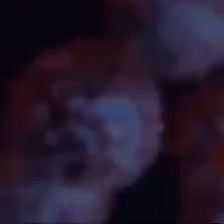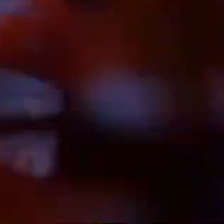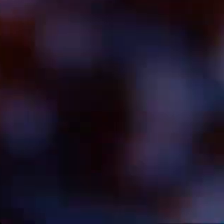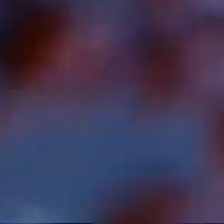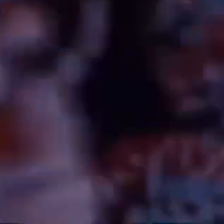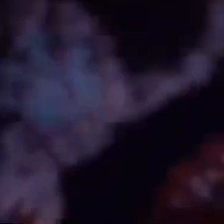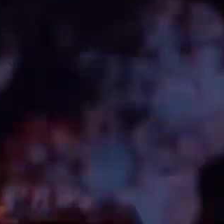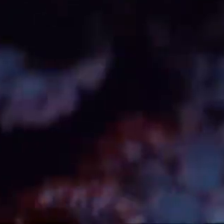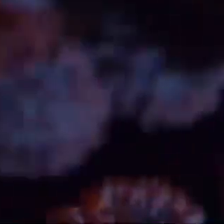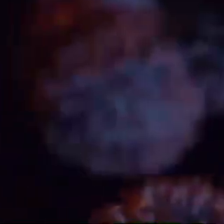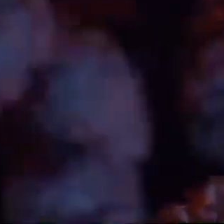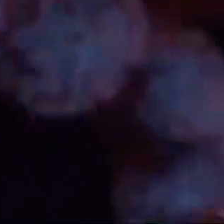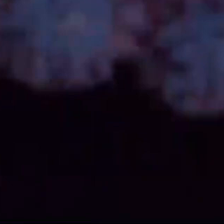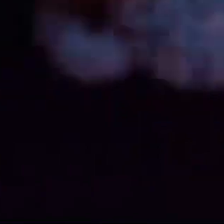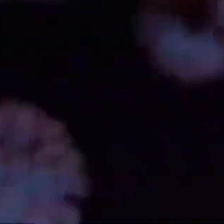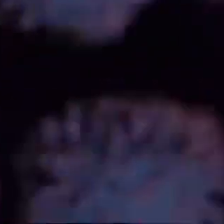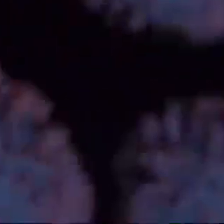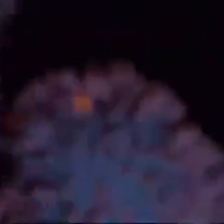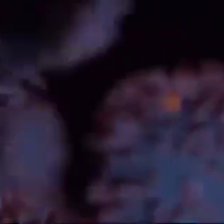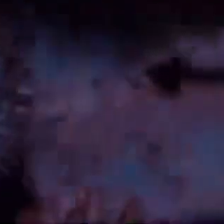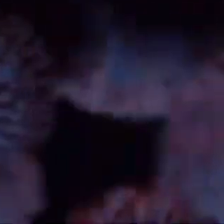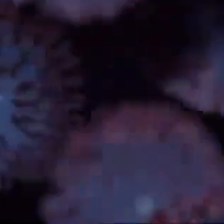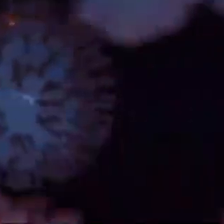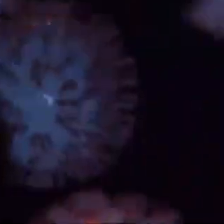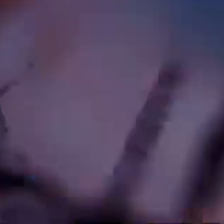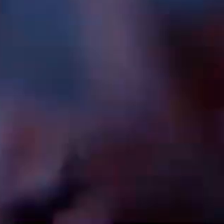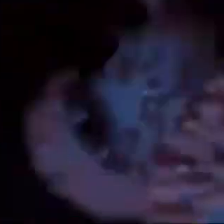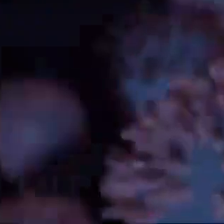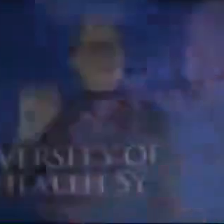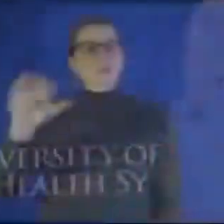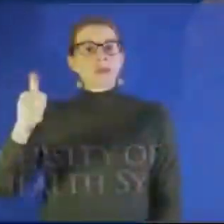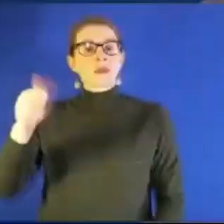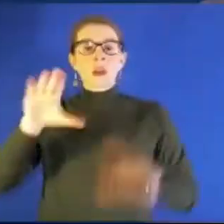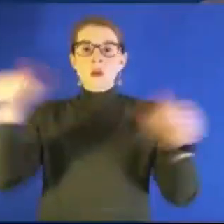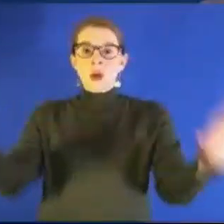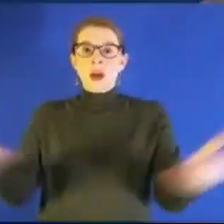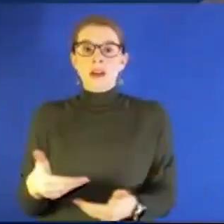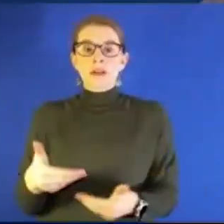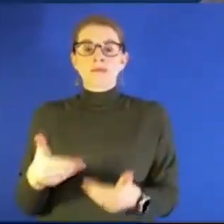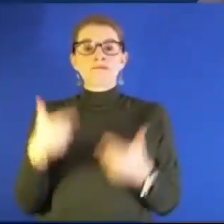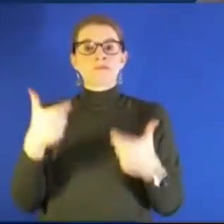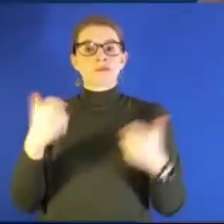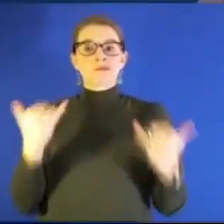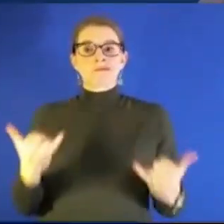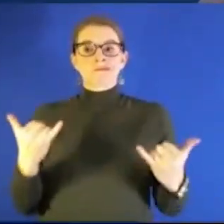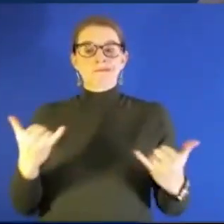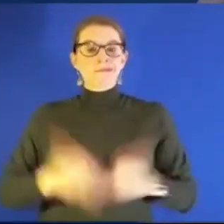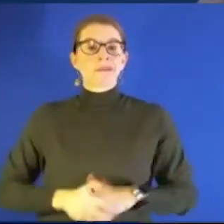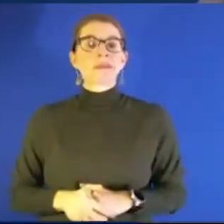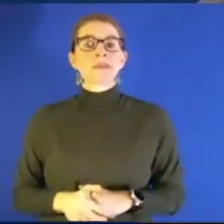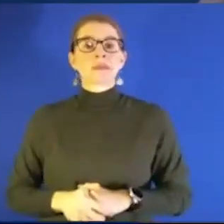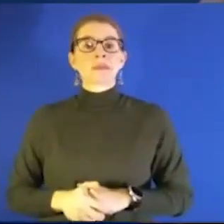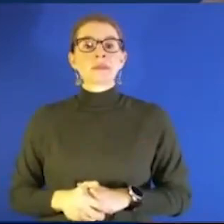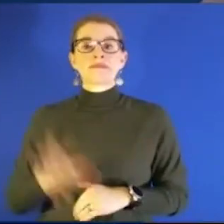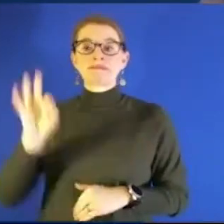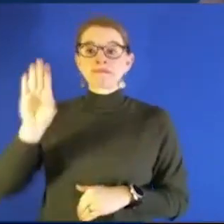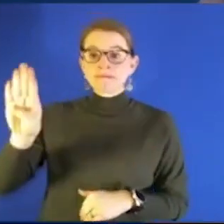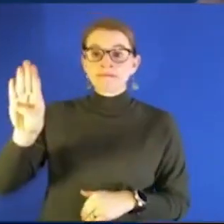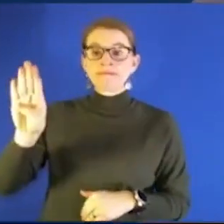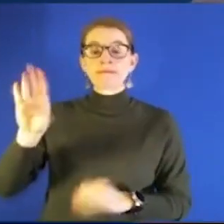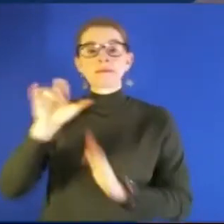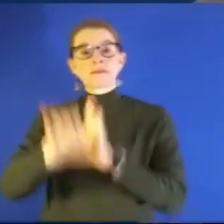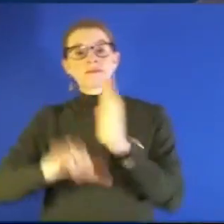Good morning, everyone. It is Monday, January 10th. Welcome into the Morning Medical Update. Thank you for joining us on Facebook and on